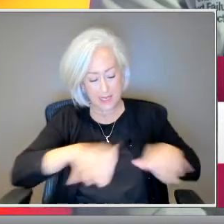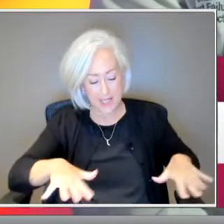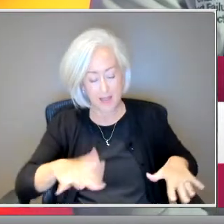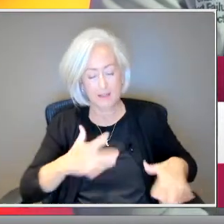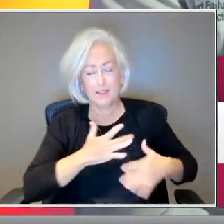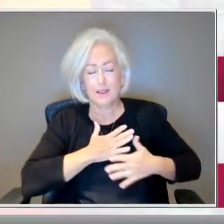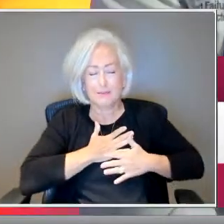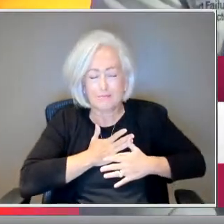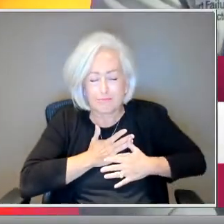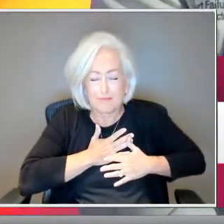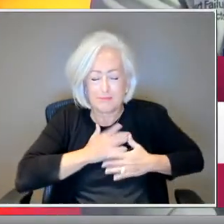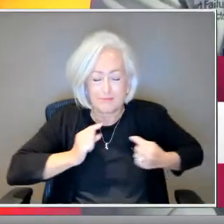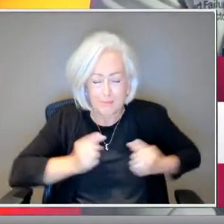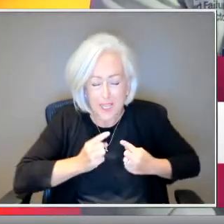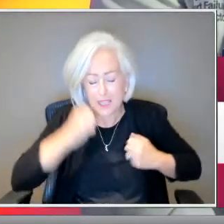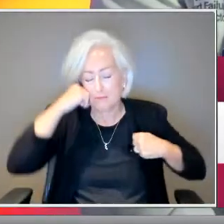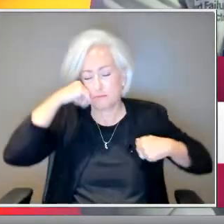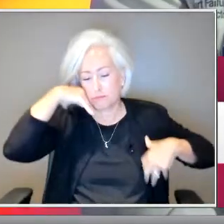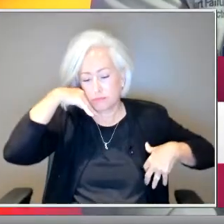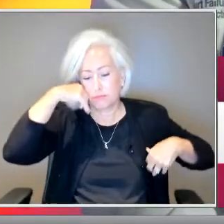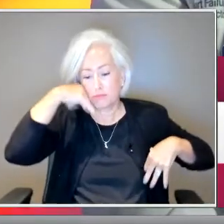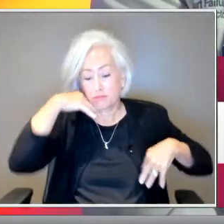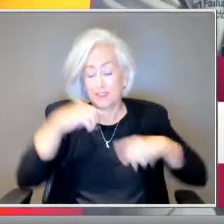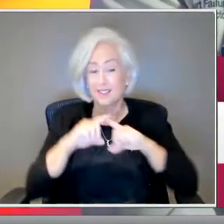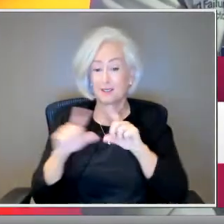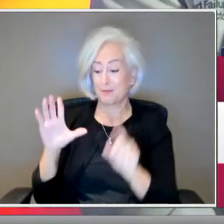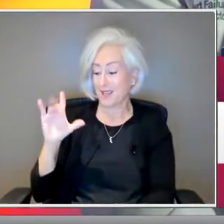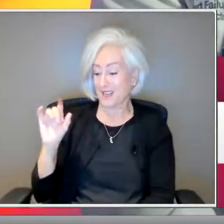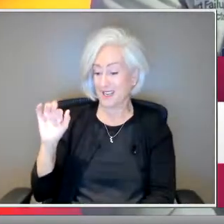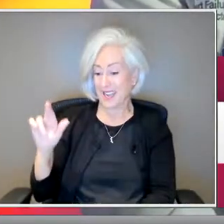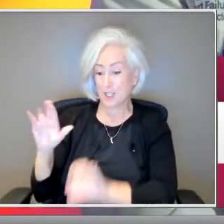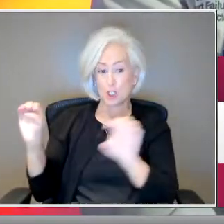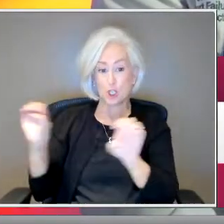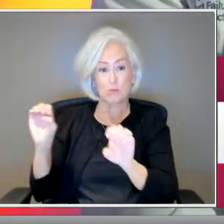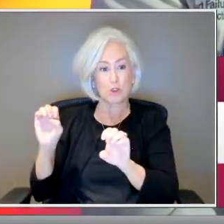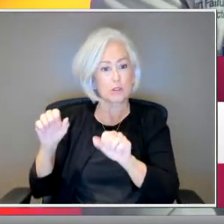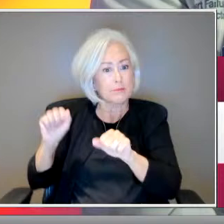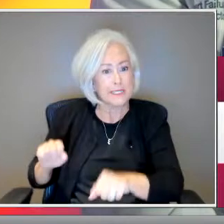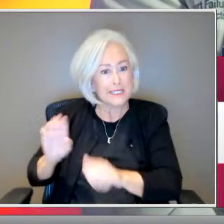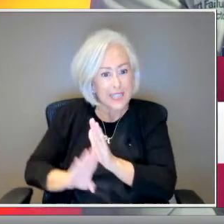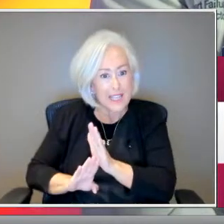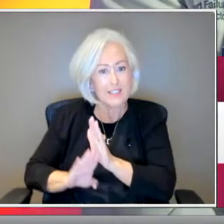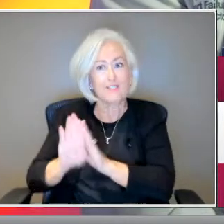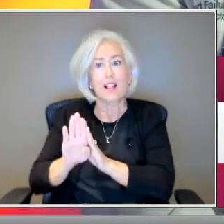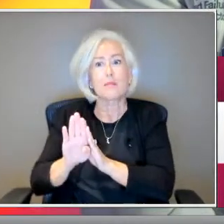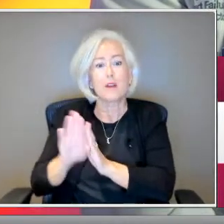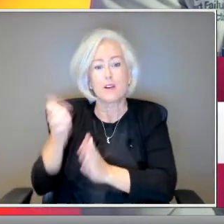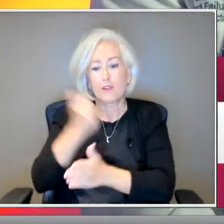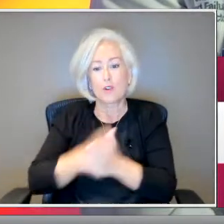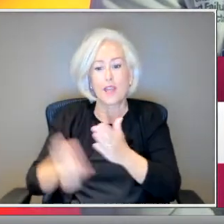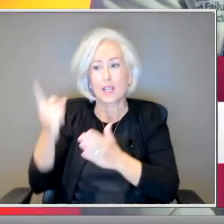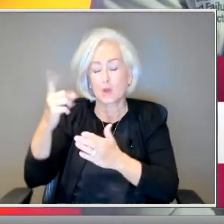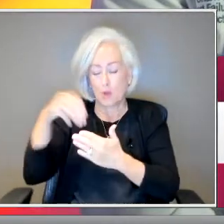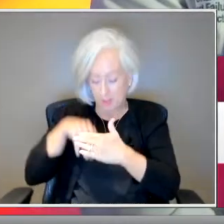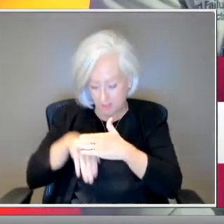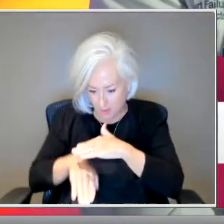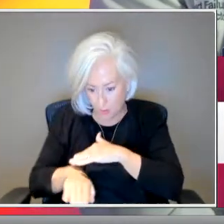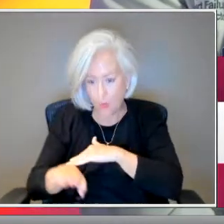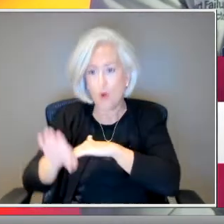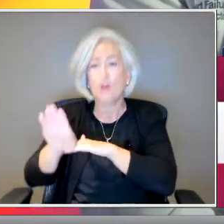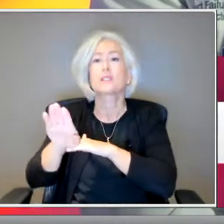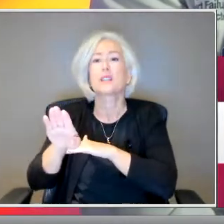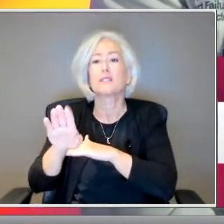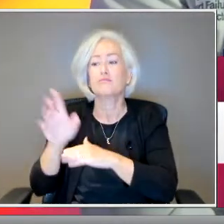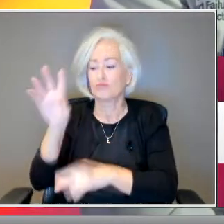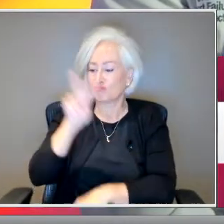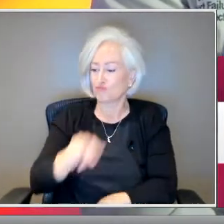they're sweating. Cancer emergencies can develop in someone who walks in and doesn't look like they're in distress. They